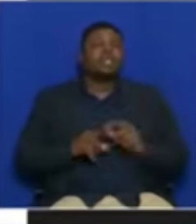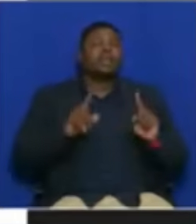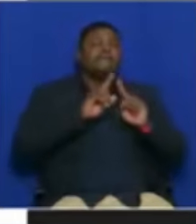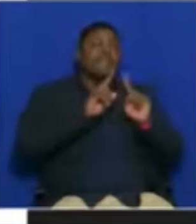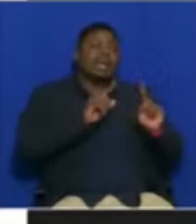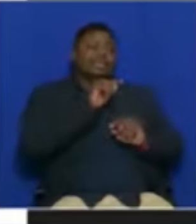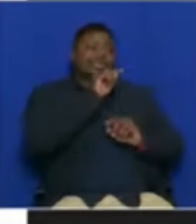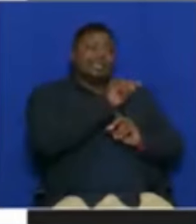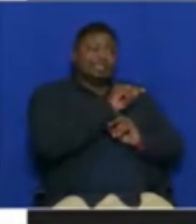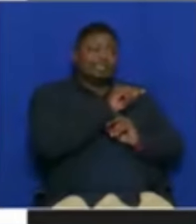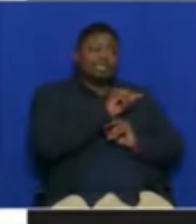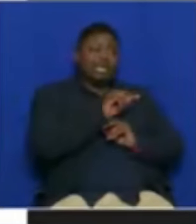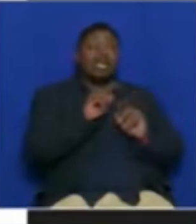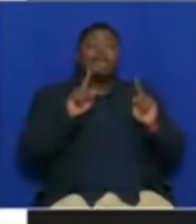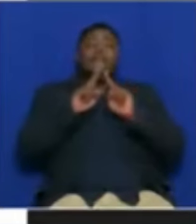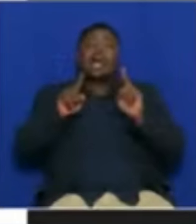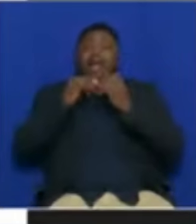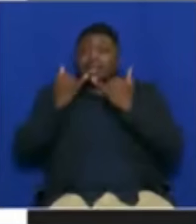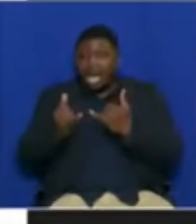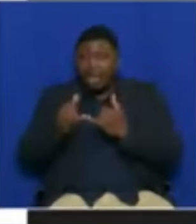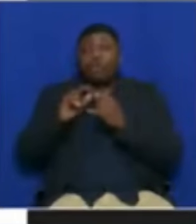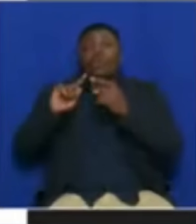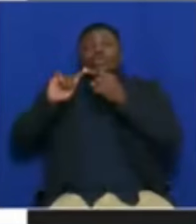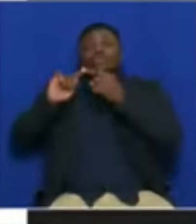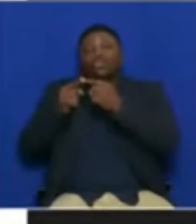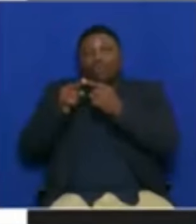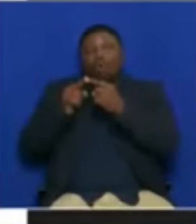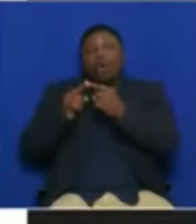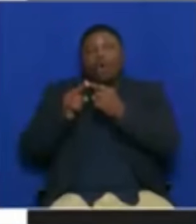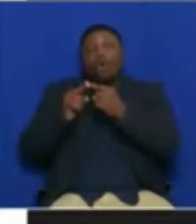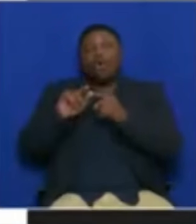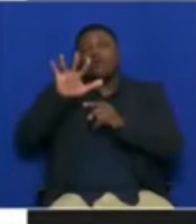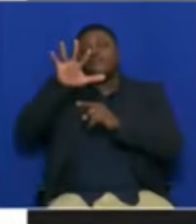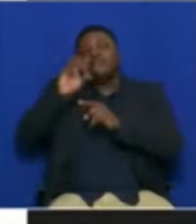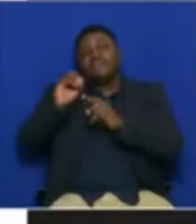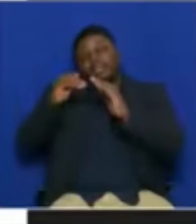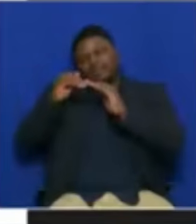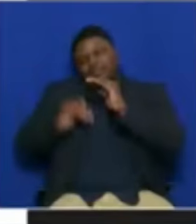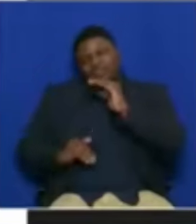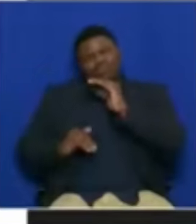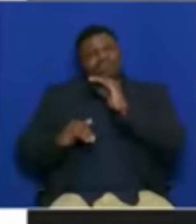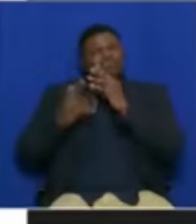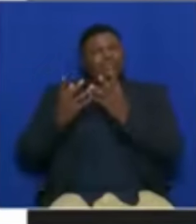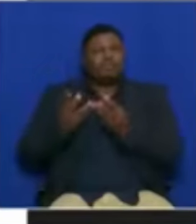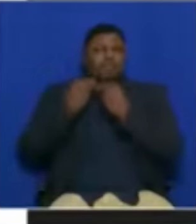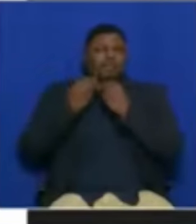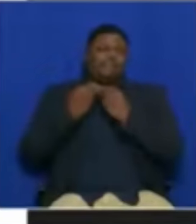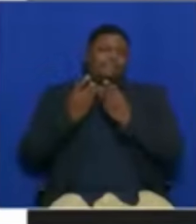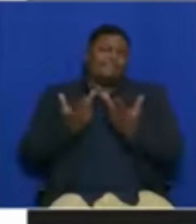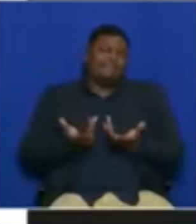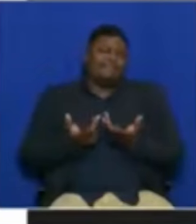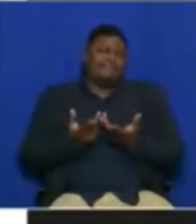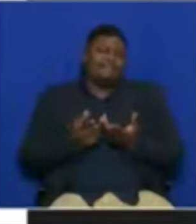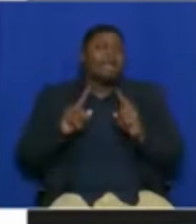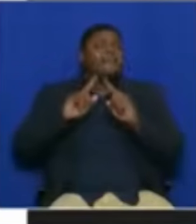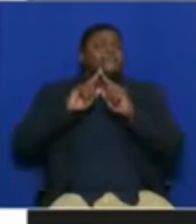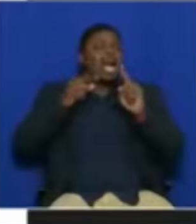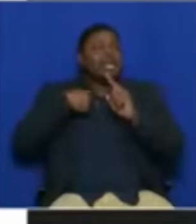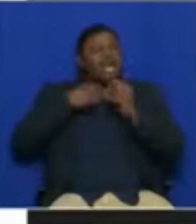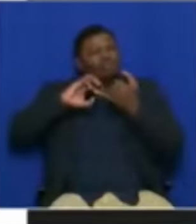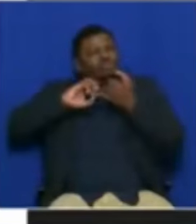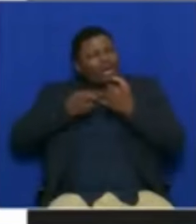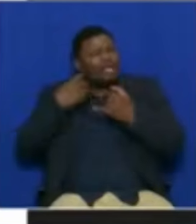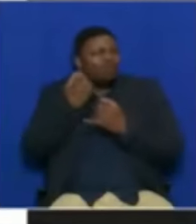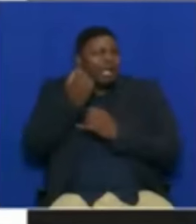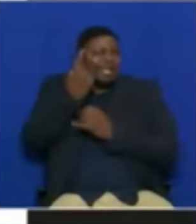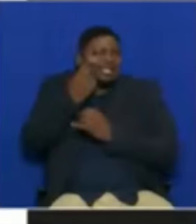50. I point this out to try and understand the logic behind how you end up with this allegation when you seek to